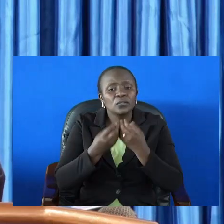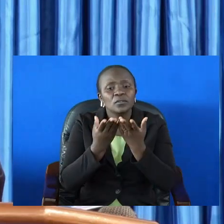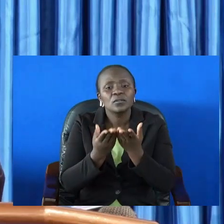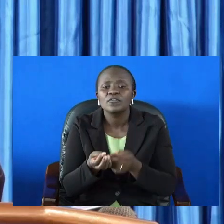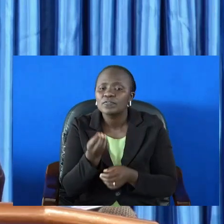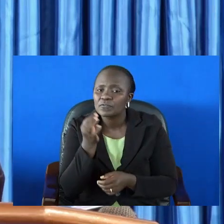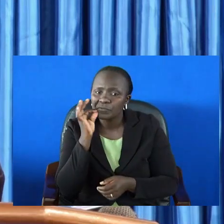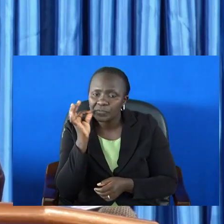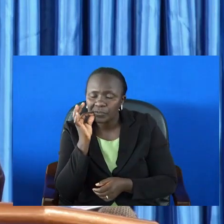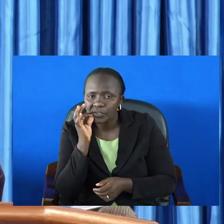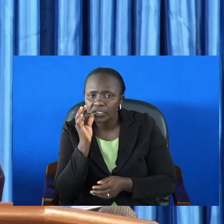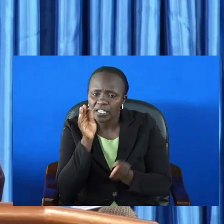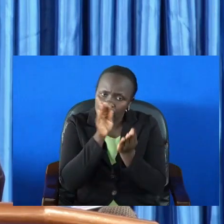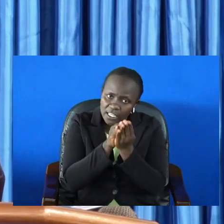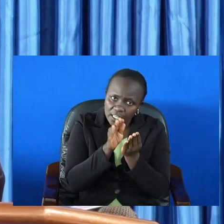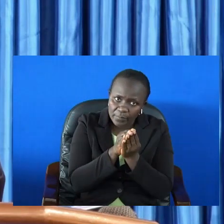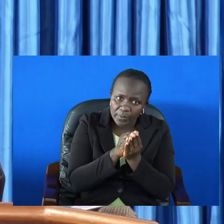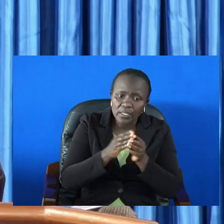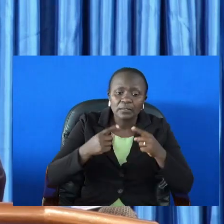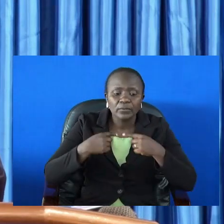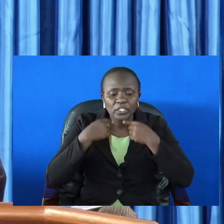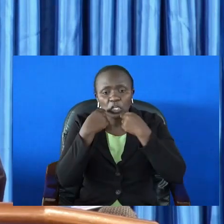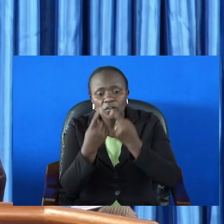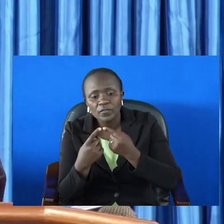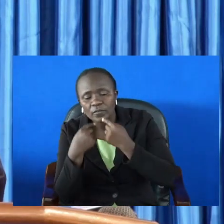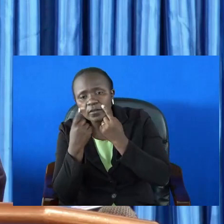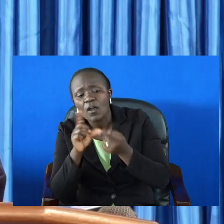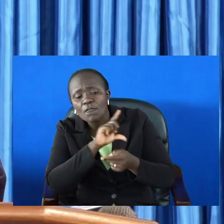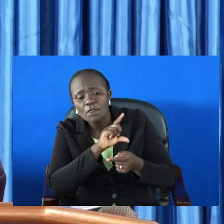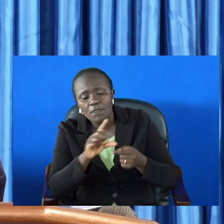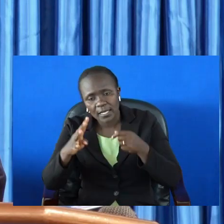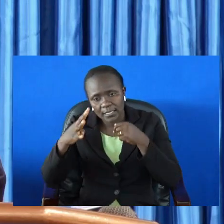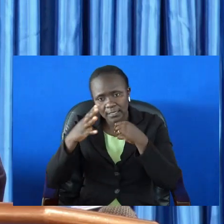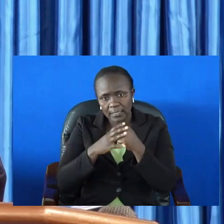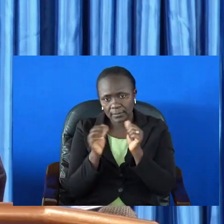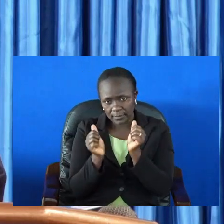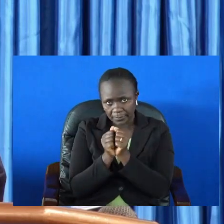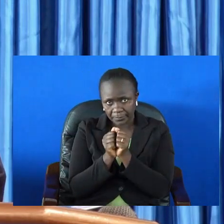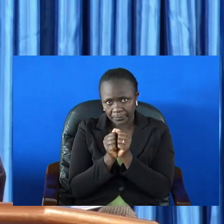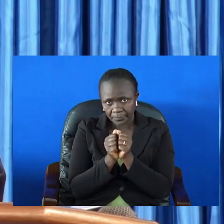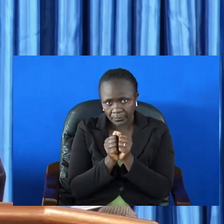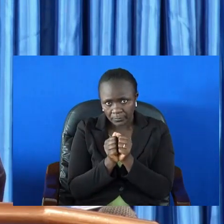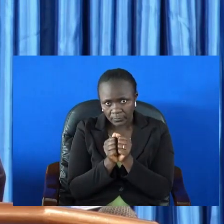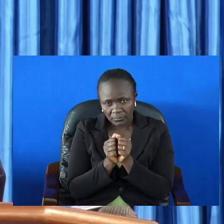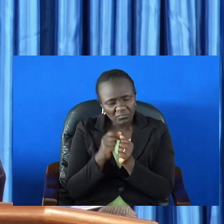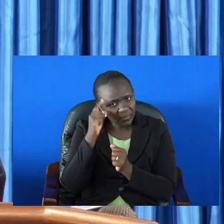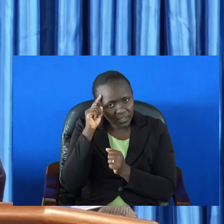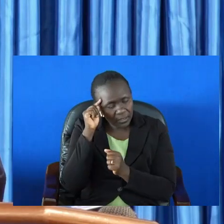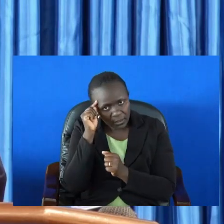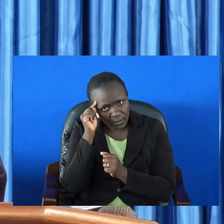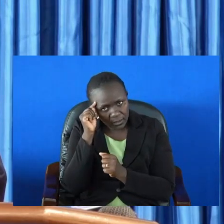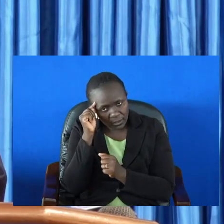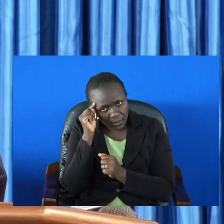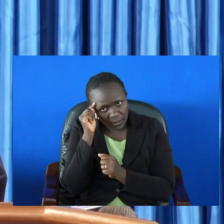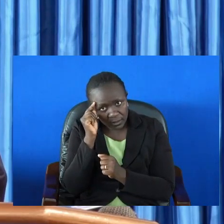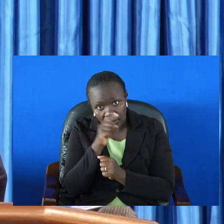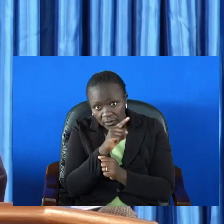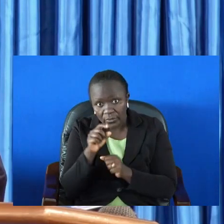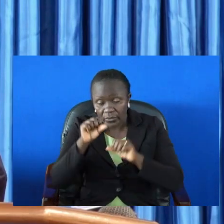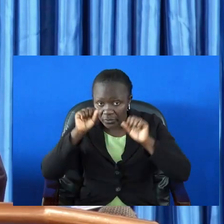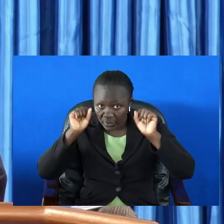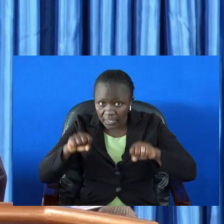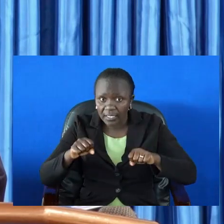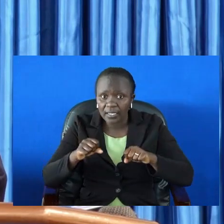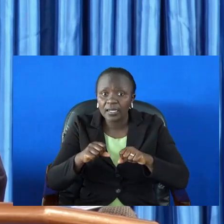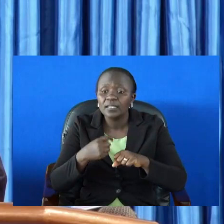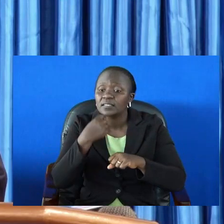fruit in keeping with repentance. Verse 9 and 10. And do not think you can